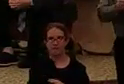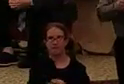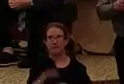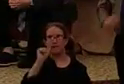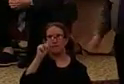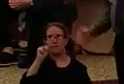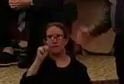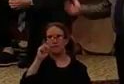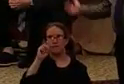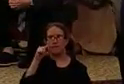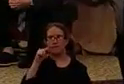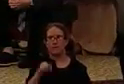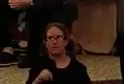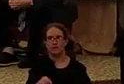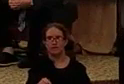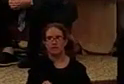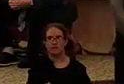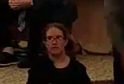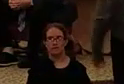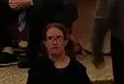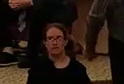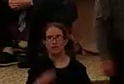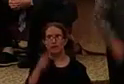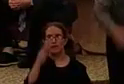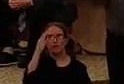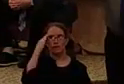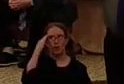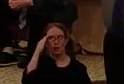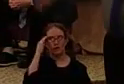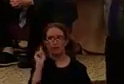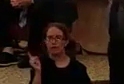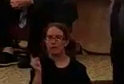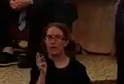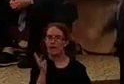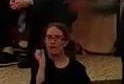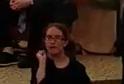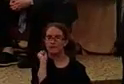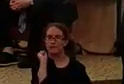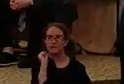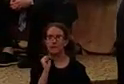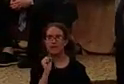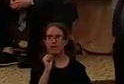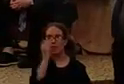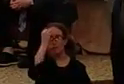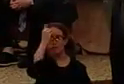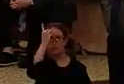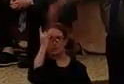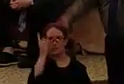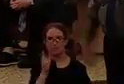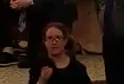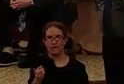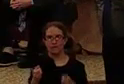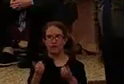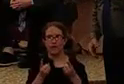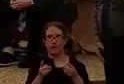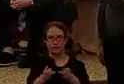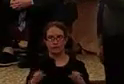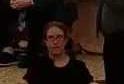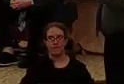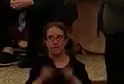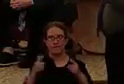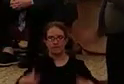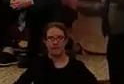integrity and in His knowledge of where I was at, amen, realized that I had come to a place in